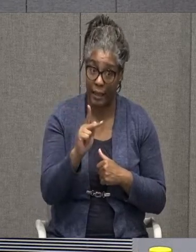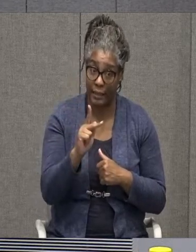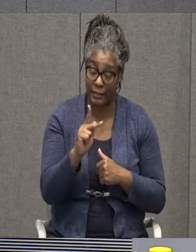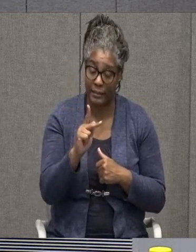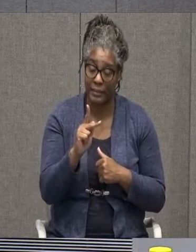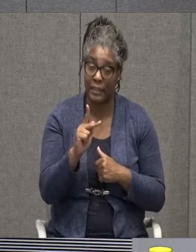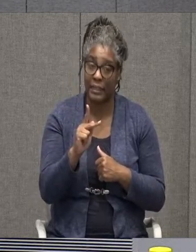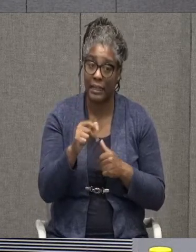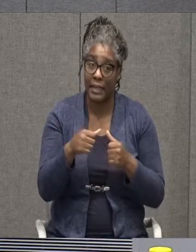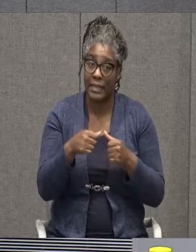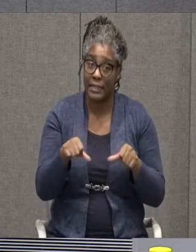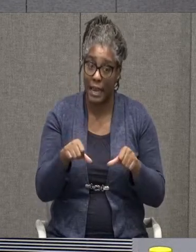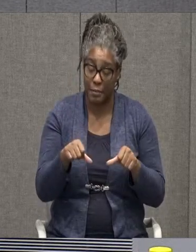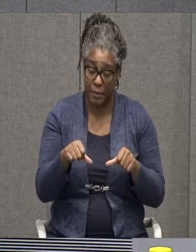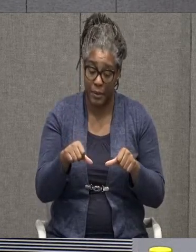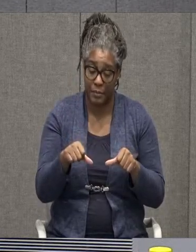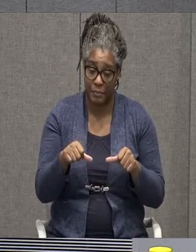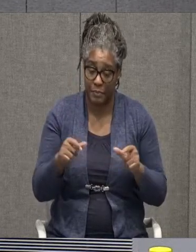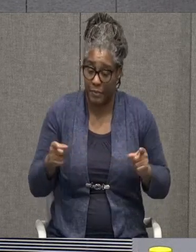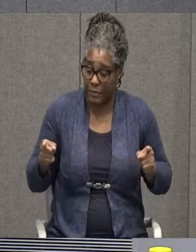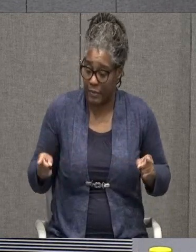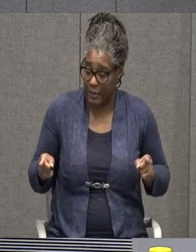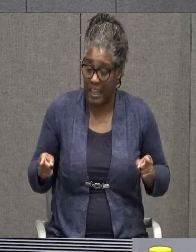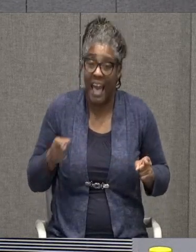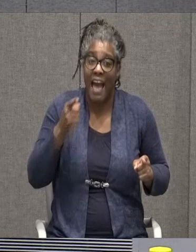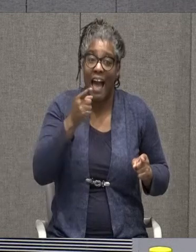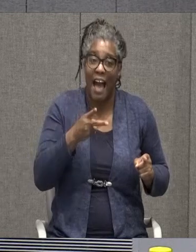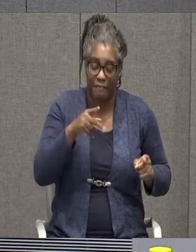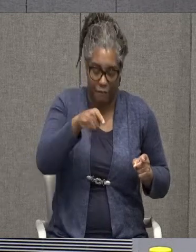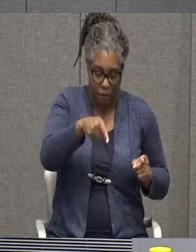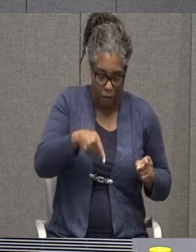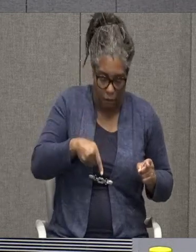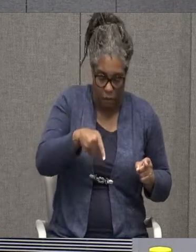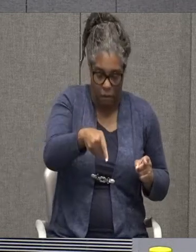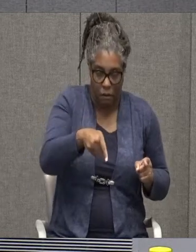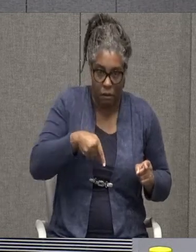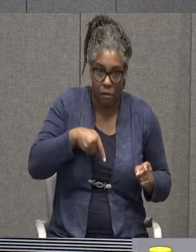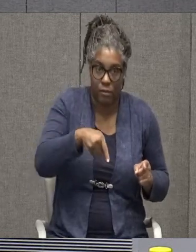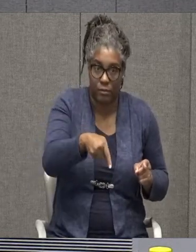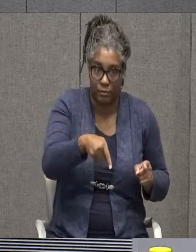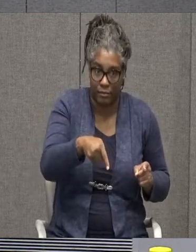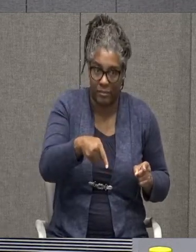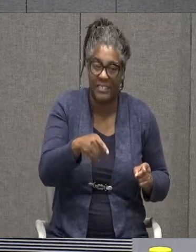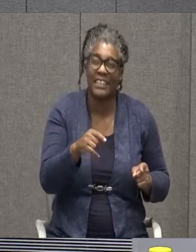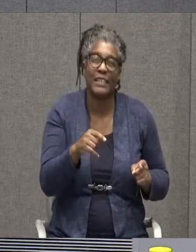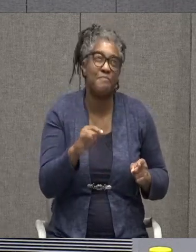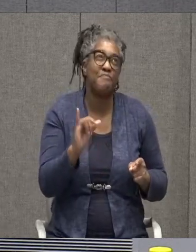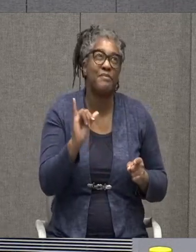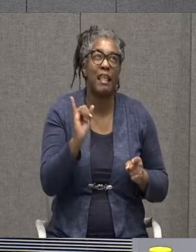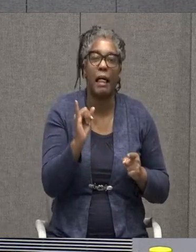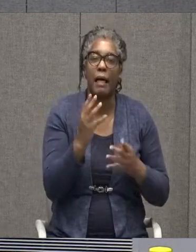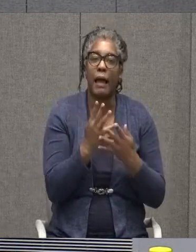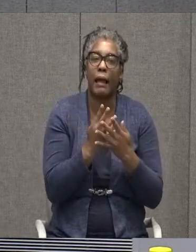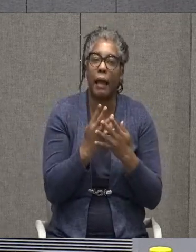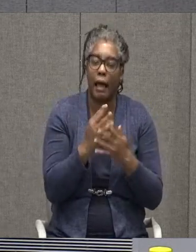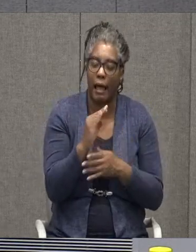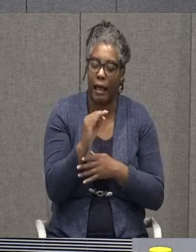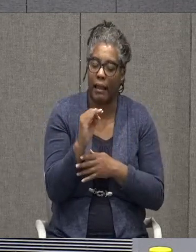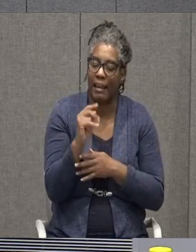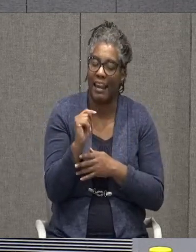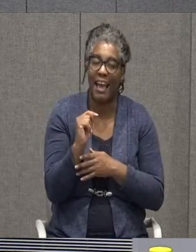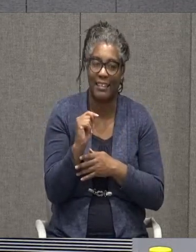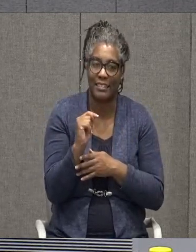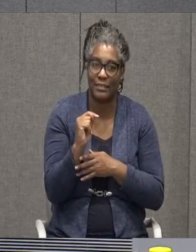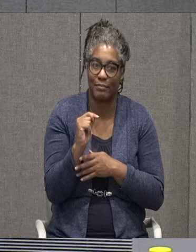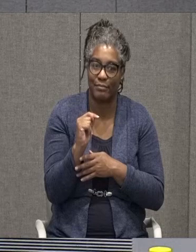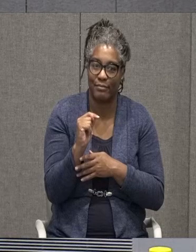it halfway. So there's a line, as if there's gonna be an imaginary kind of net, all right? We're gonna go ahead and use this